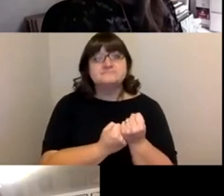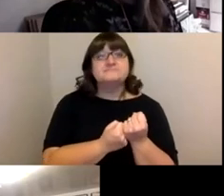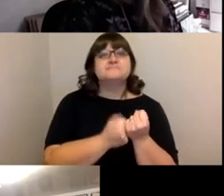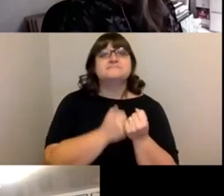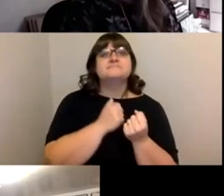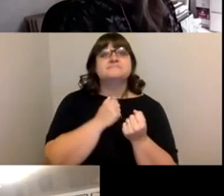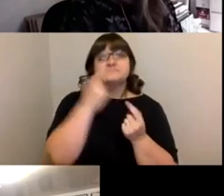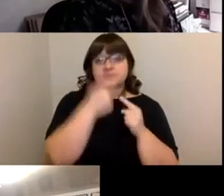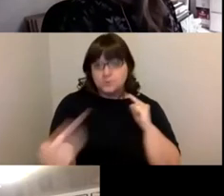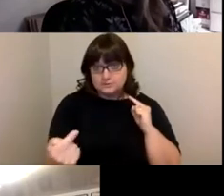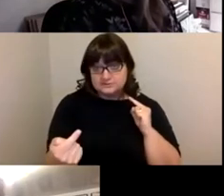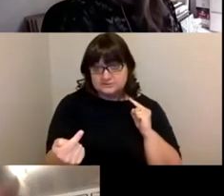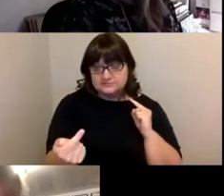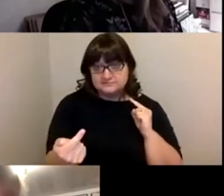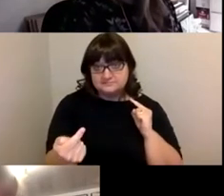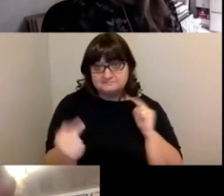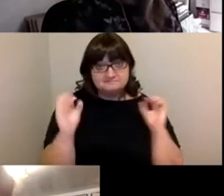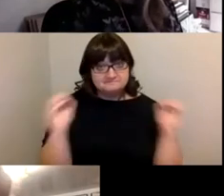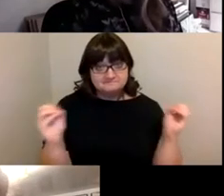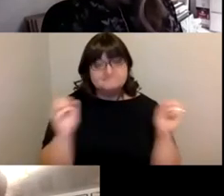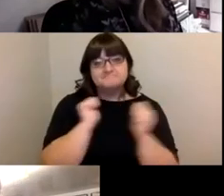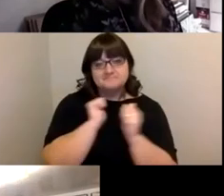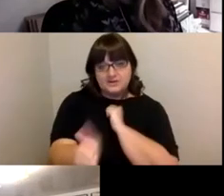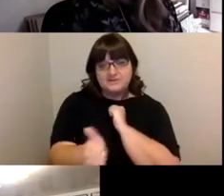Opposed? None. Carried.